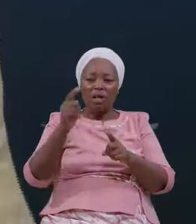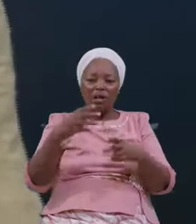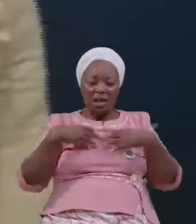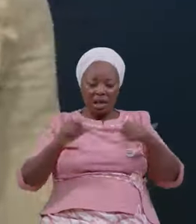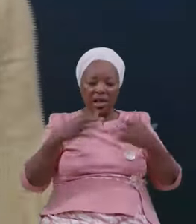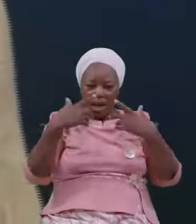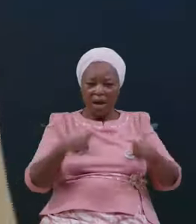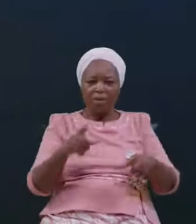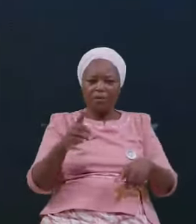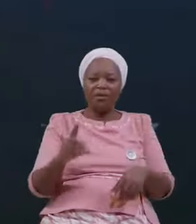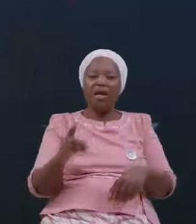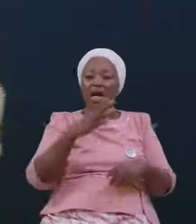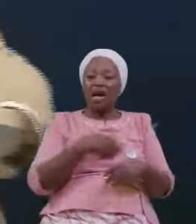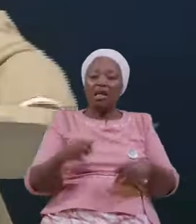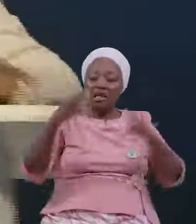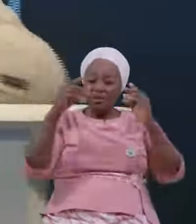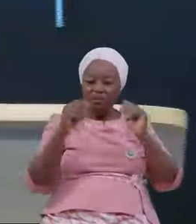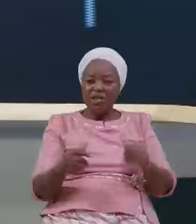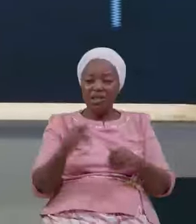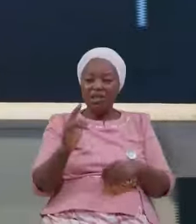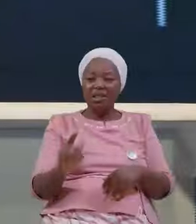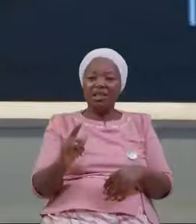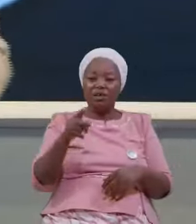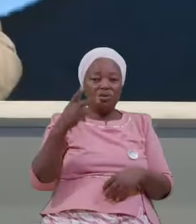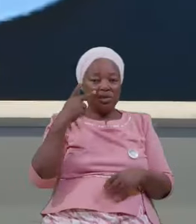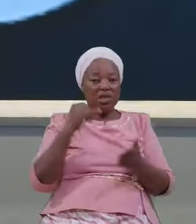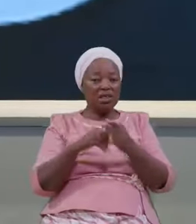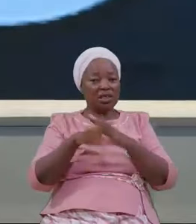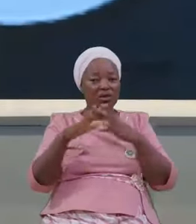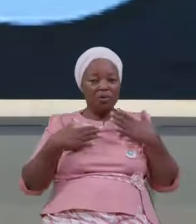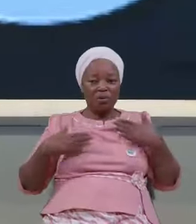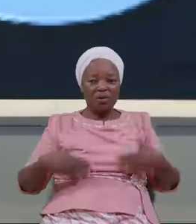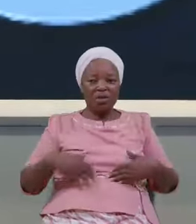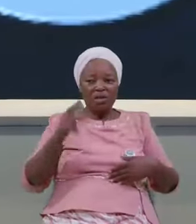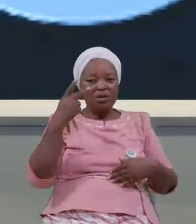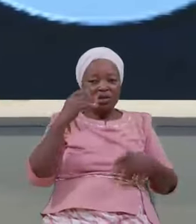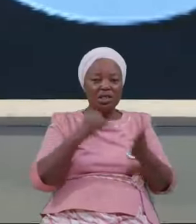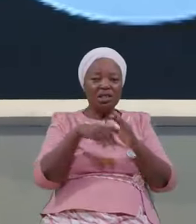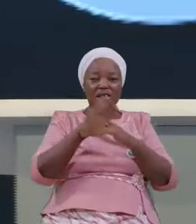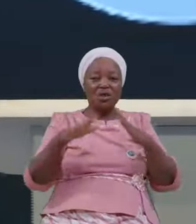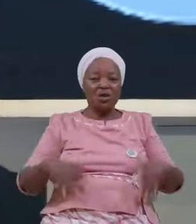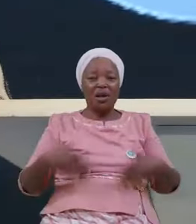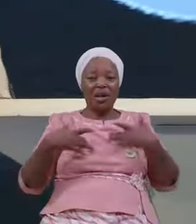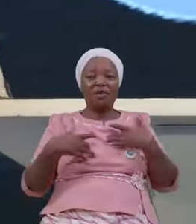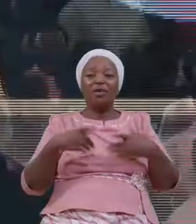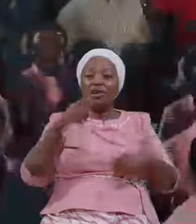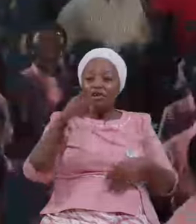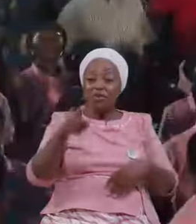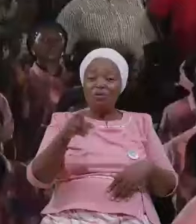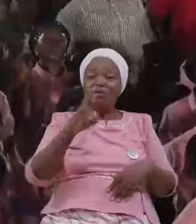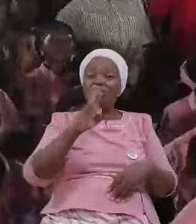And immediately, you see it in your body. You see it in your life. You are